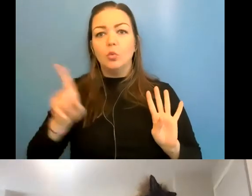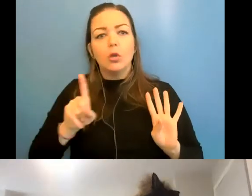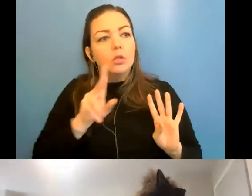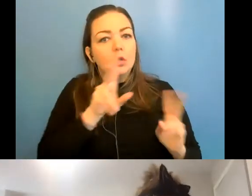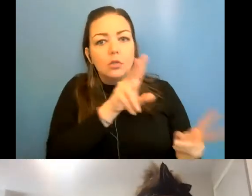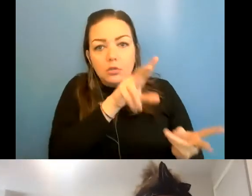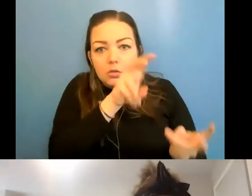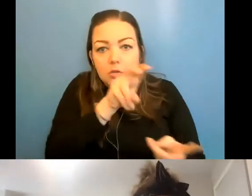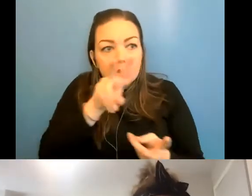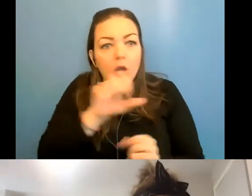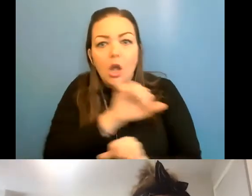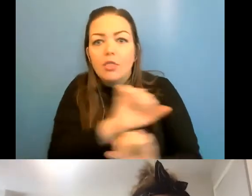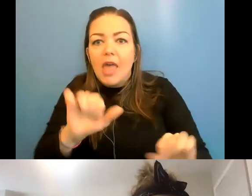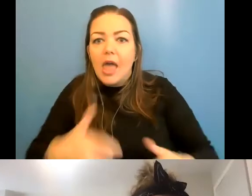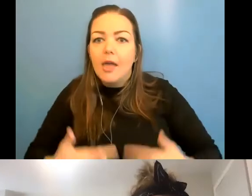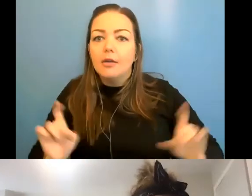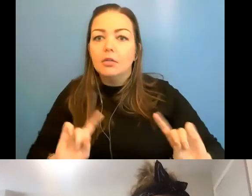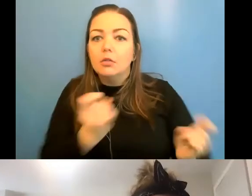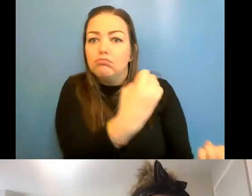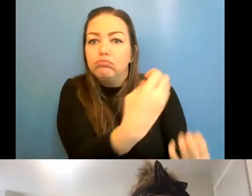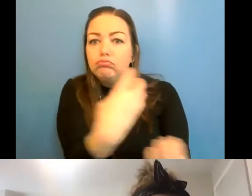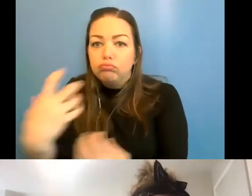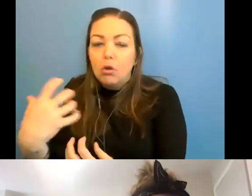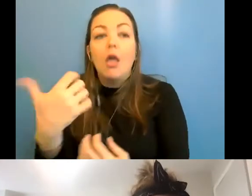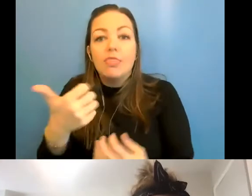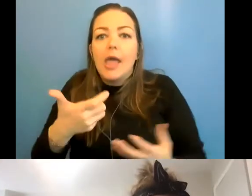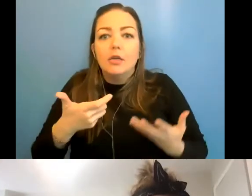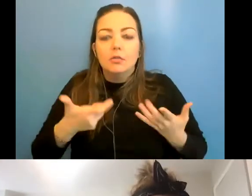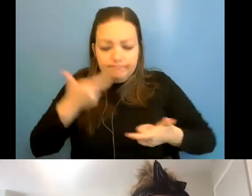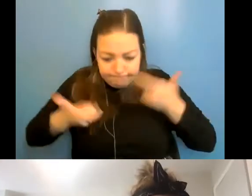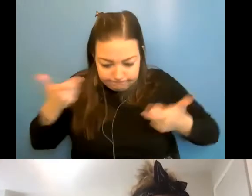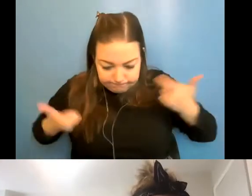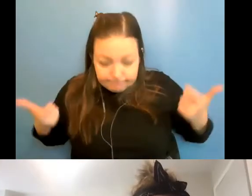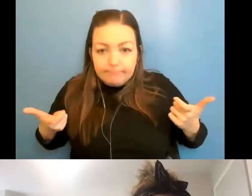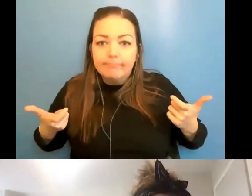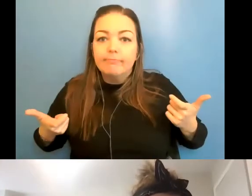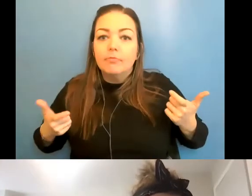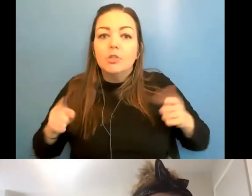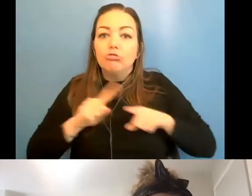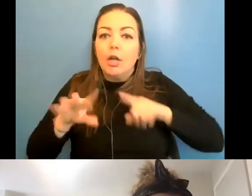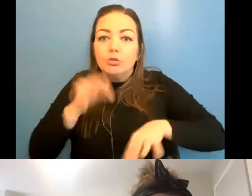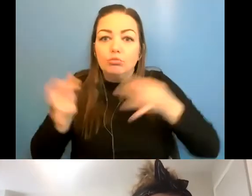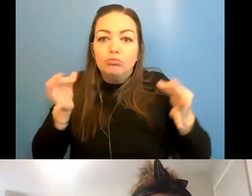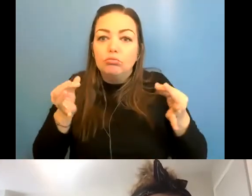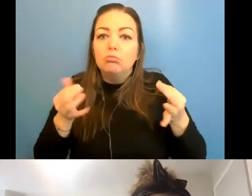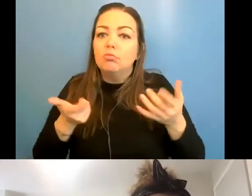through how we can start looking at all of that. I think the only thing I'd add to that is around disabled